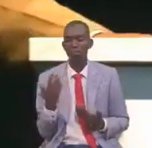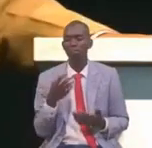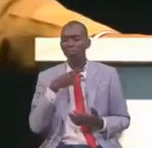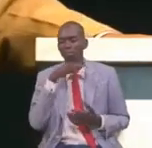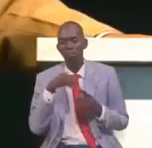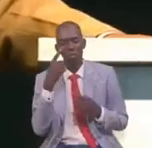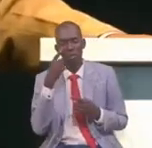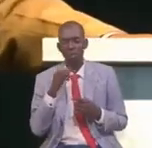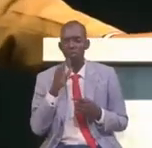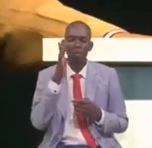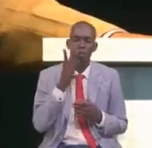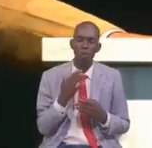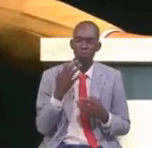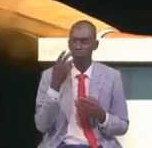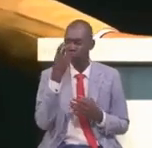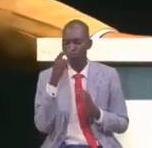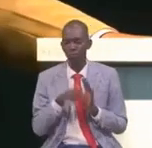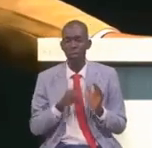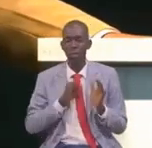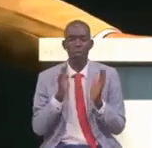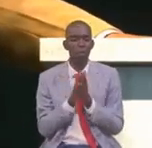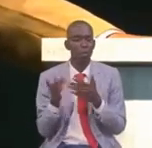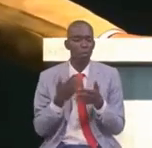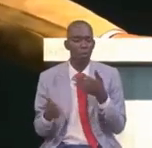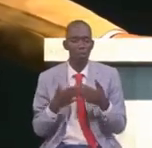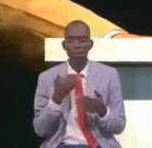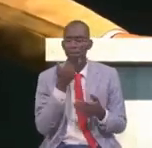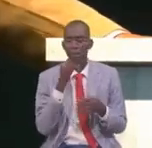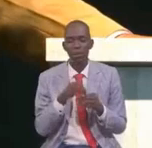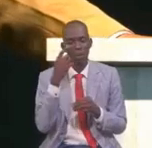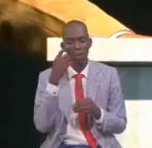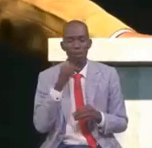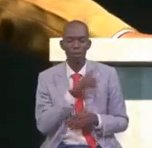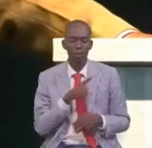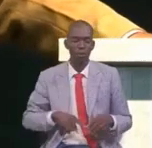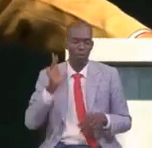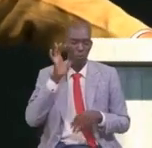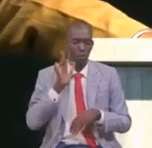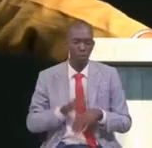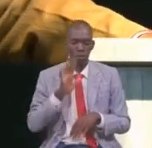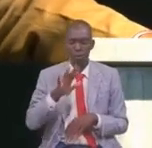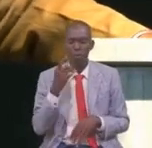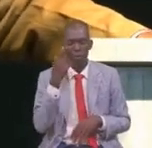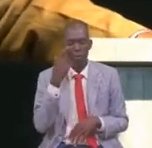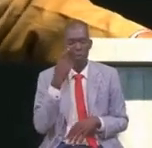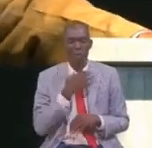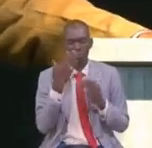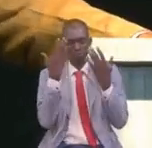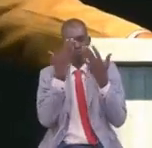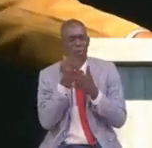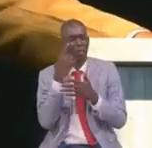cataract, whatever, I pray the Lord will touch your blind eyes and your dim eyesight. Be